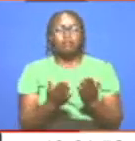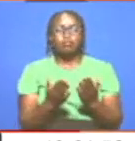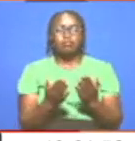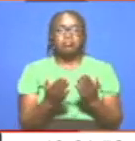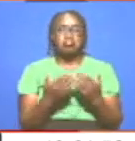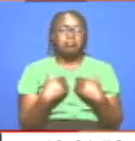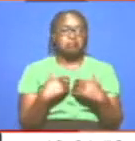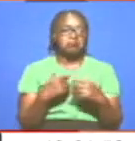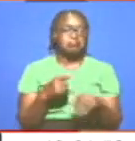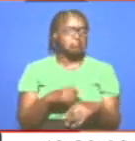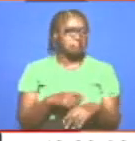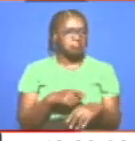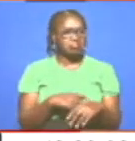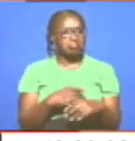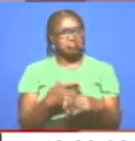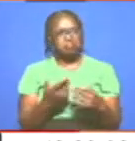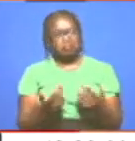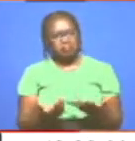take 6 years. It may take